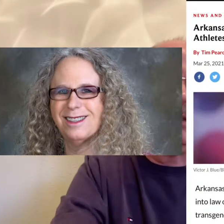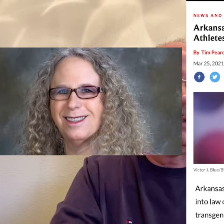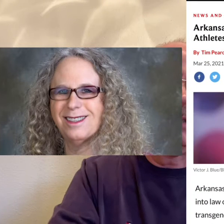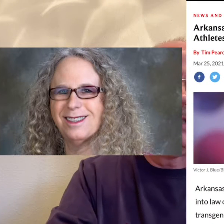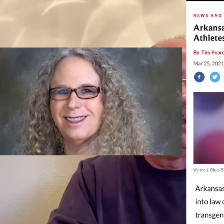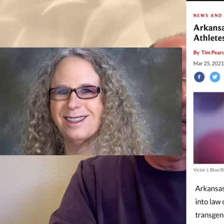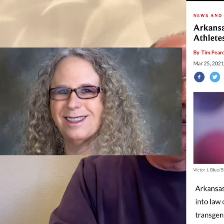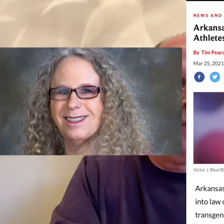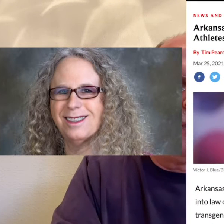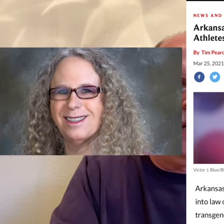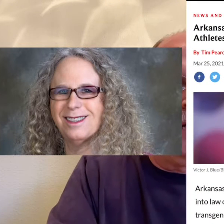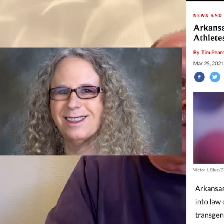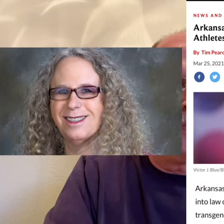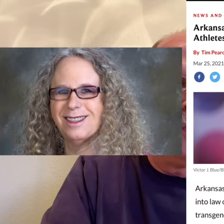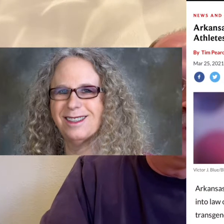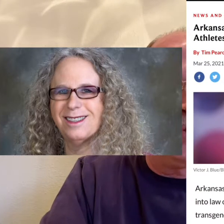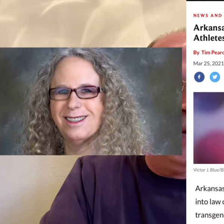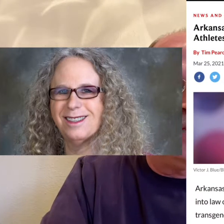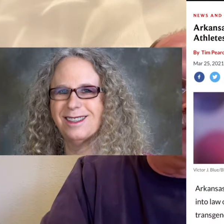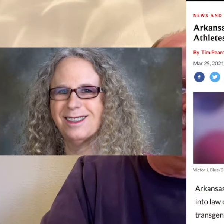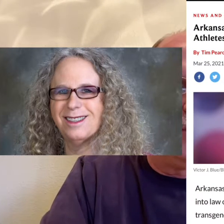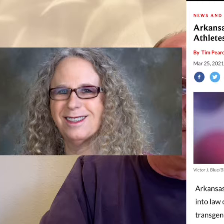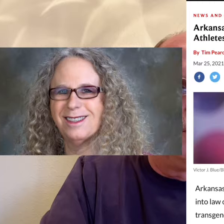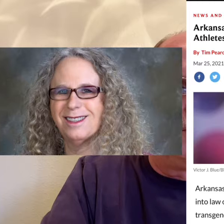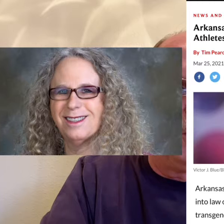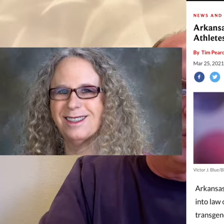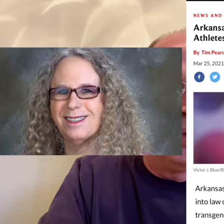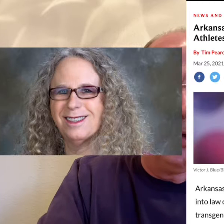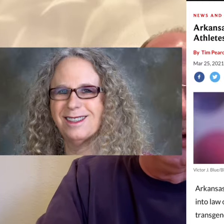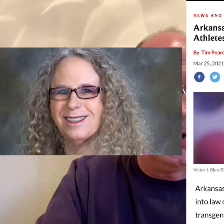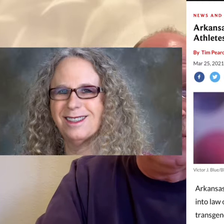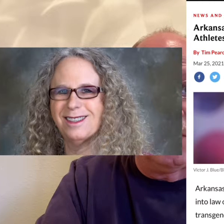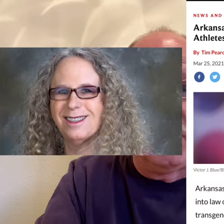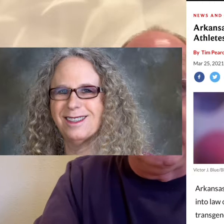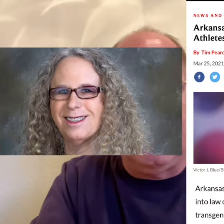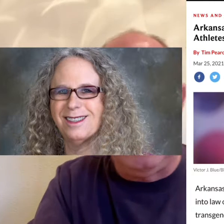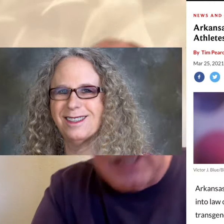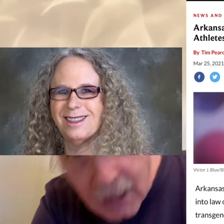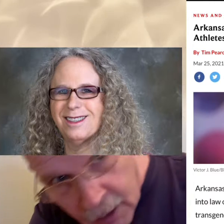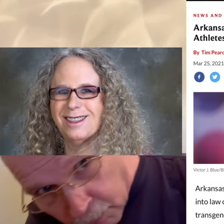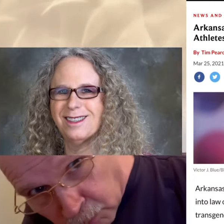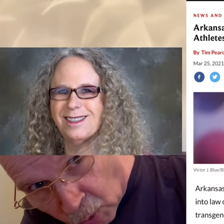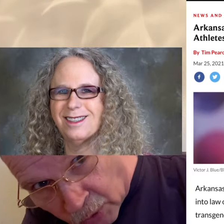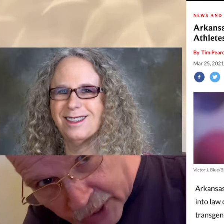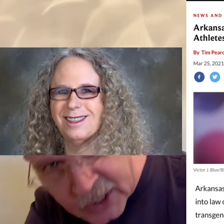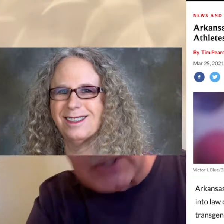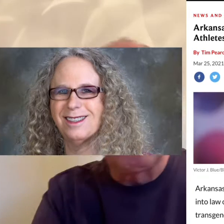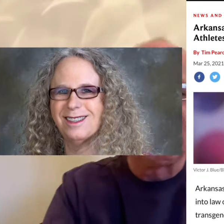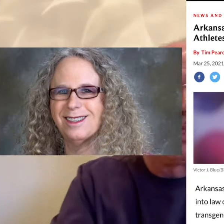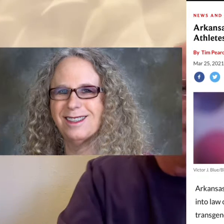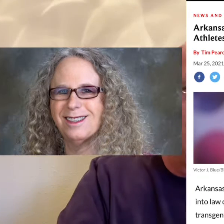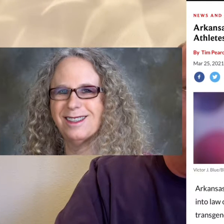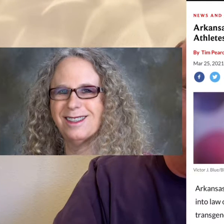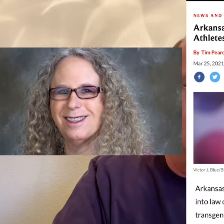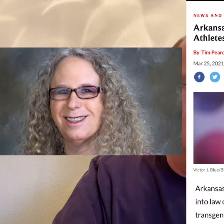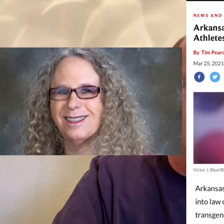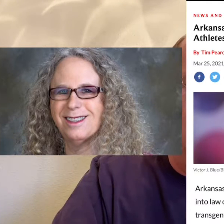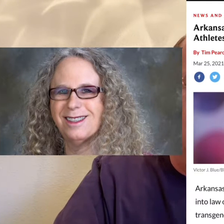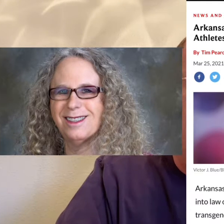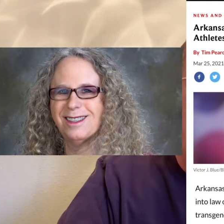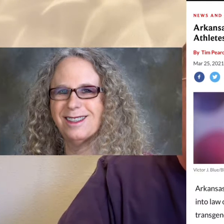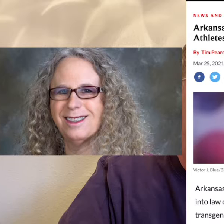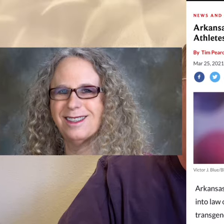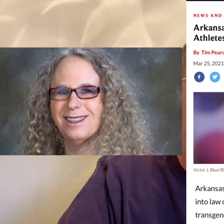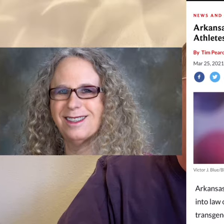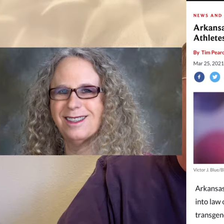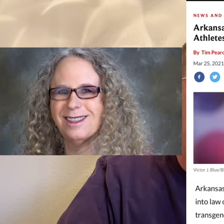Except there are no plans for transgender girls who are really boys to be